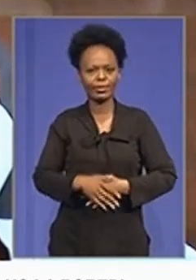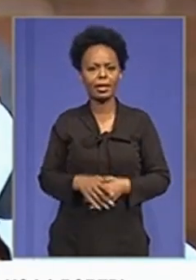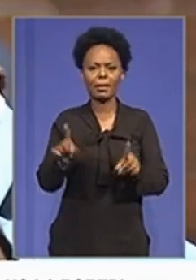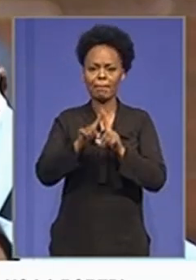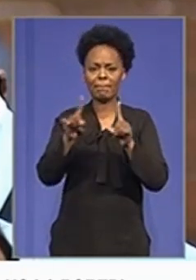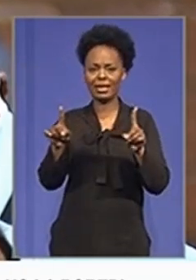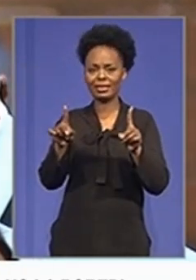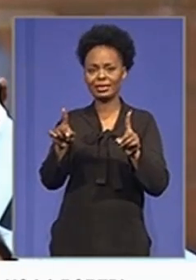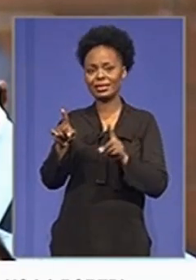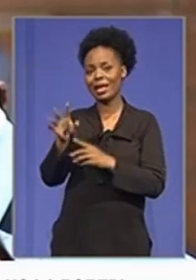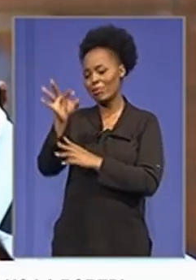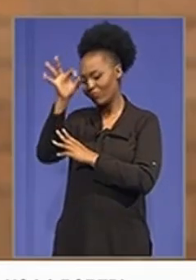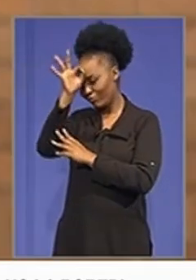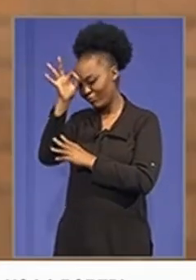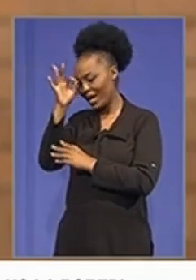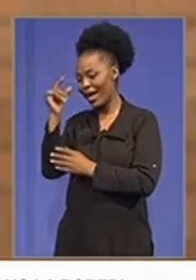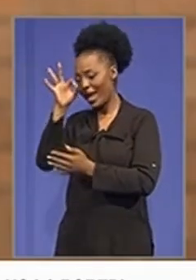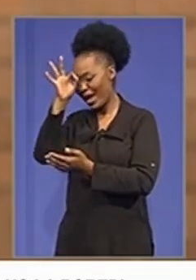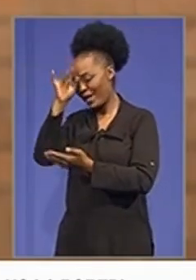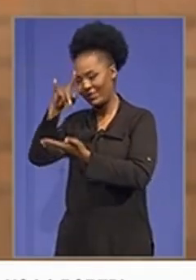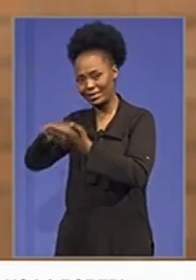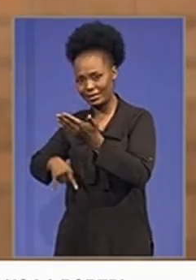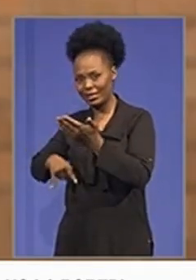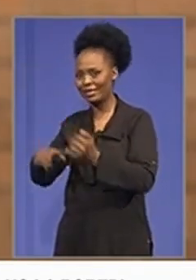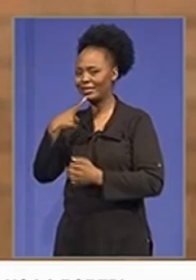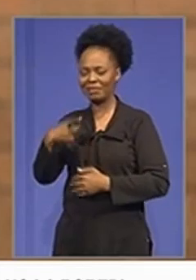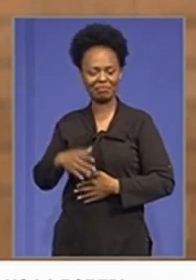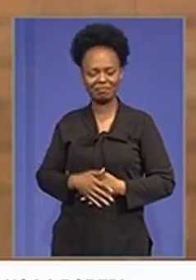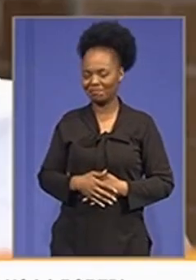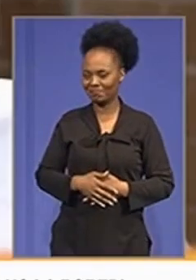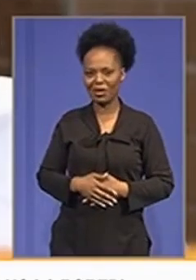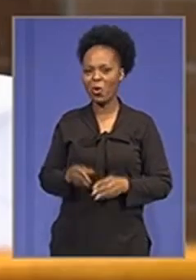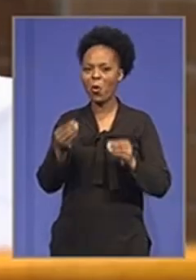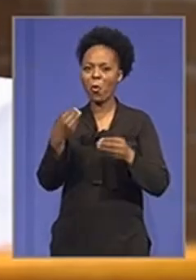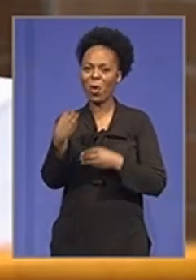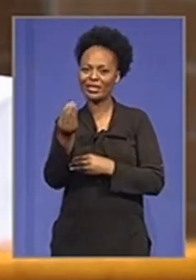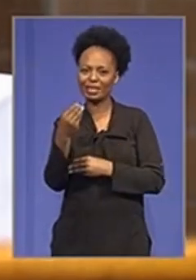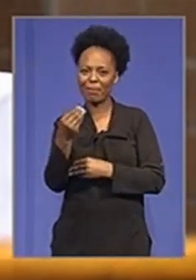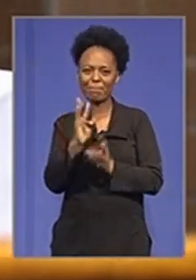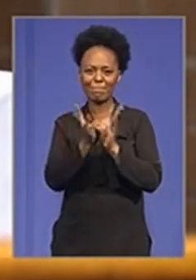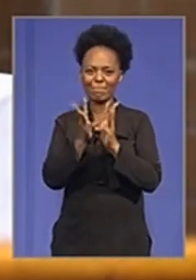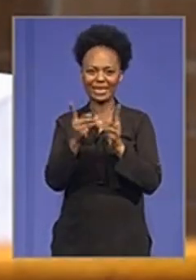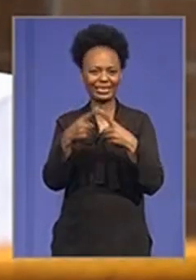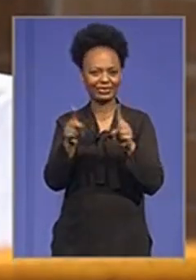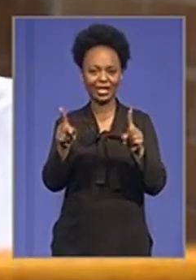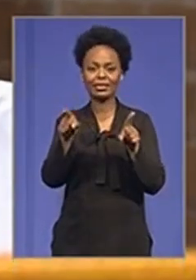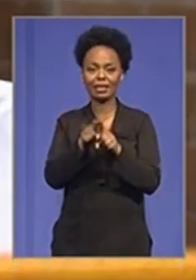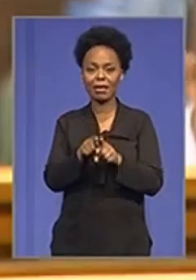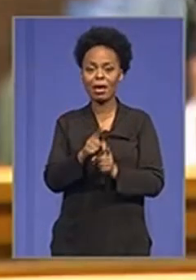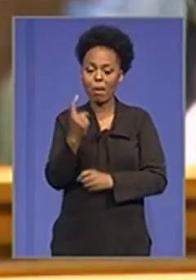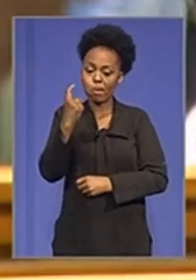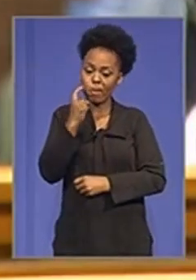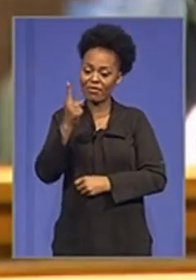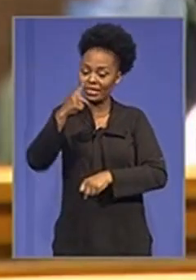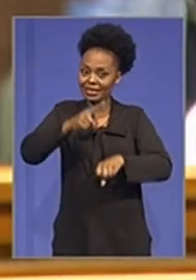bosekisi ba bosetšhaba ba re melaetsa e mo go WhatsApp e bua sengwe se se farologaneng le gore yo e ne e se ngwana wa bone wa ntlha. Applicant